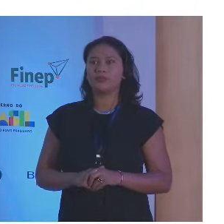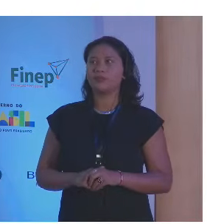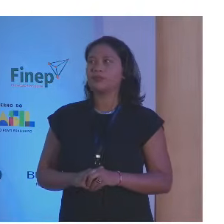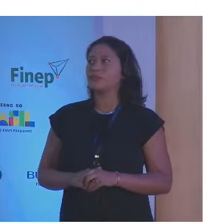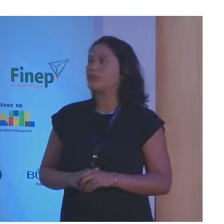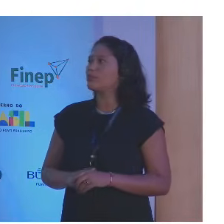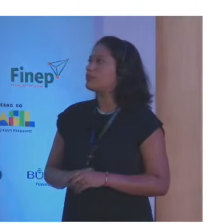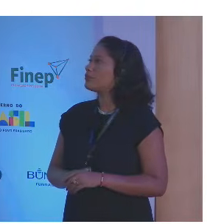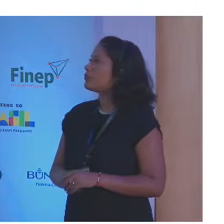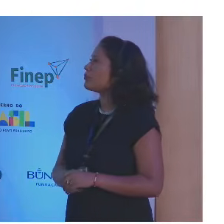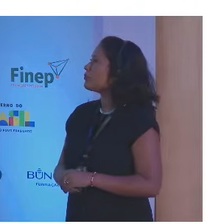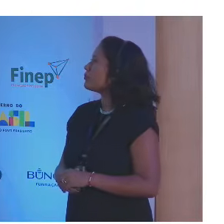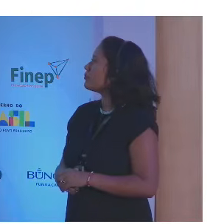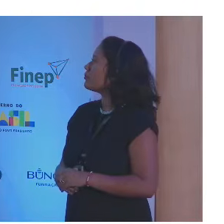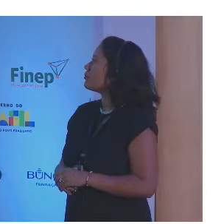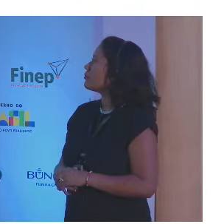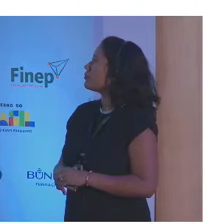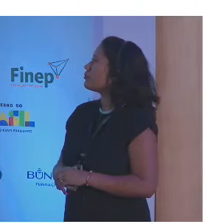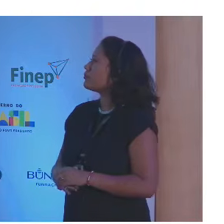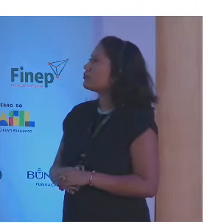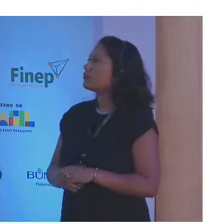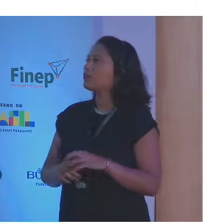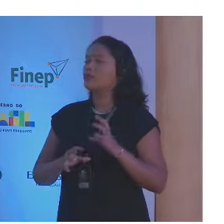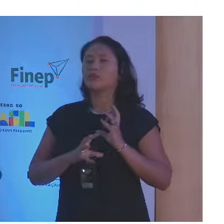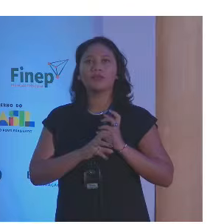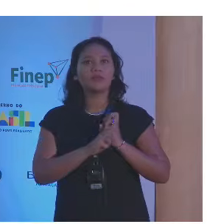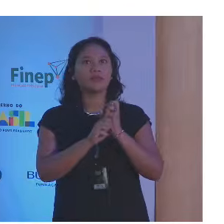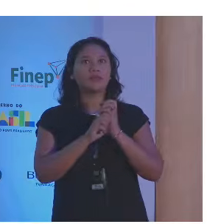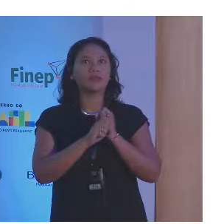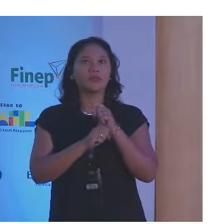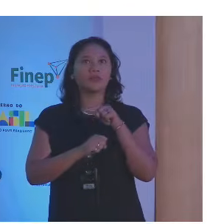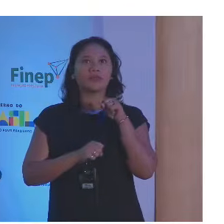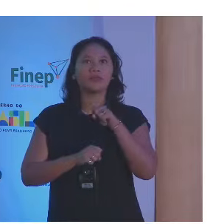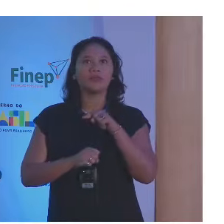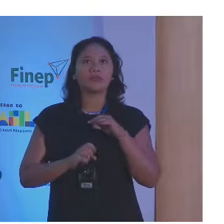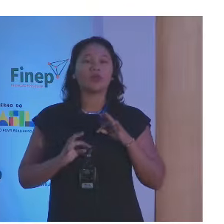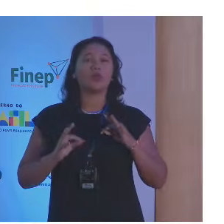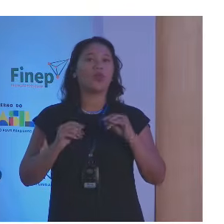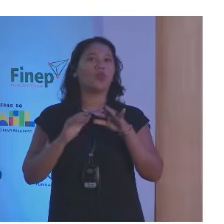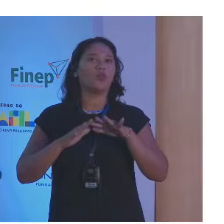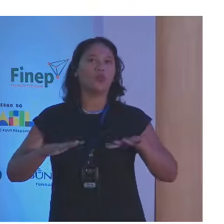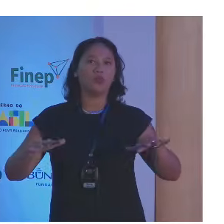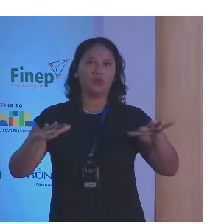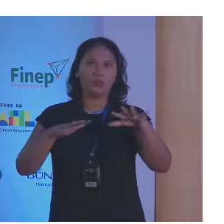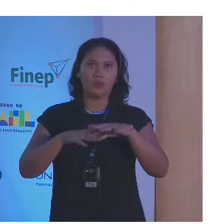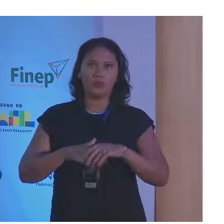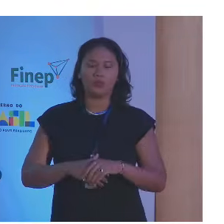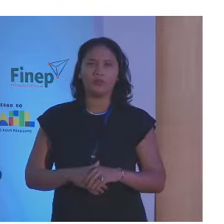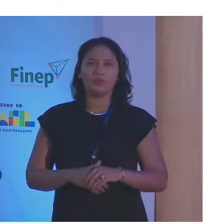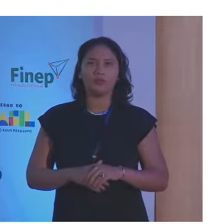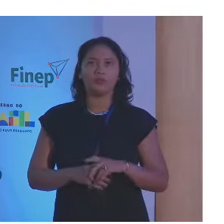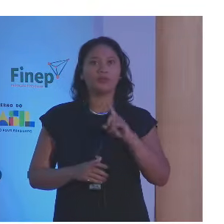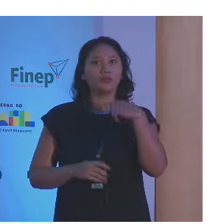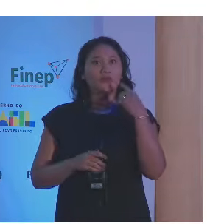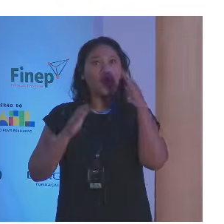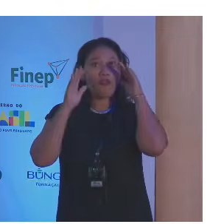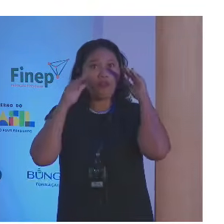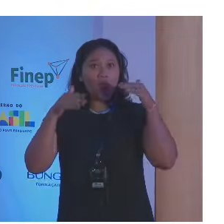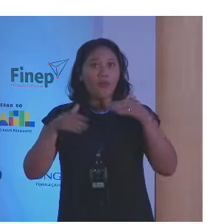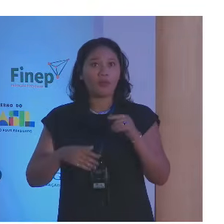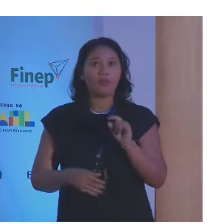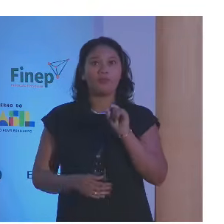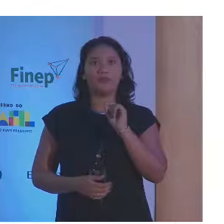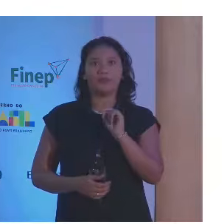resolved because of measurements in ice cores around the world. And the thing to focus on here is the carbon